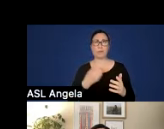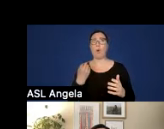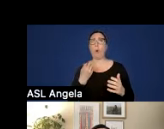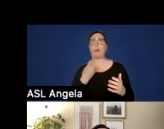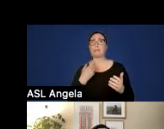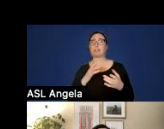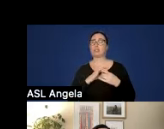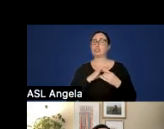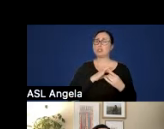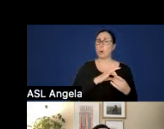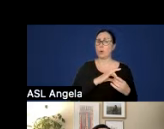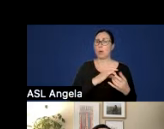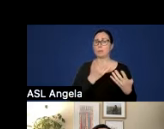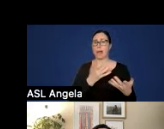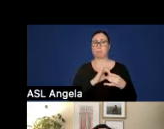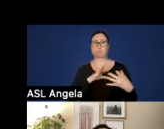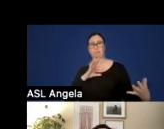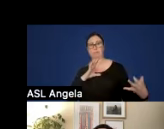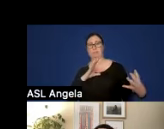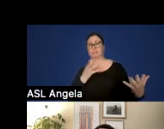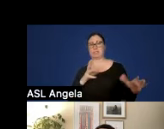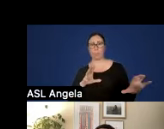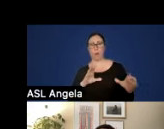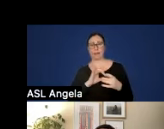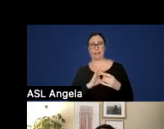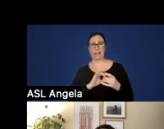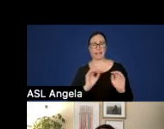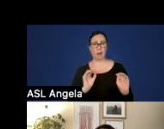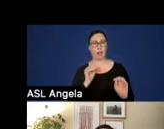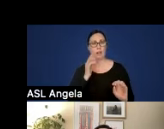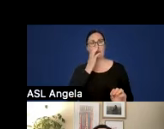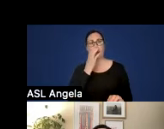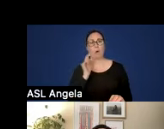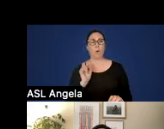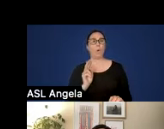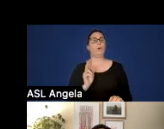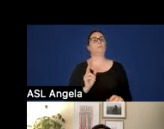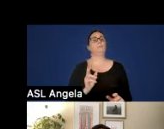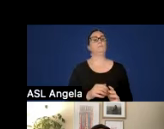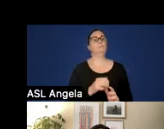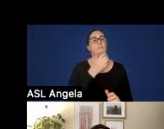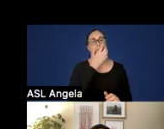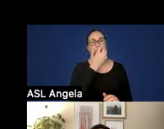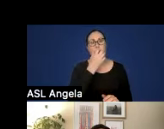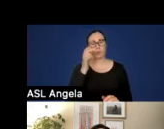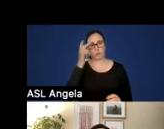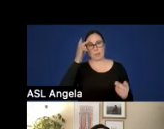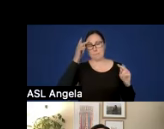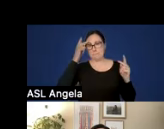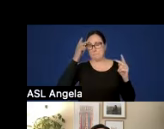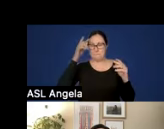me. Panic attacks or that startle response being heightened, which again is that activation of